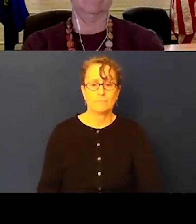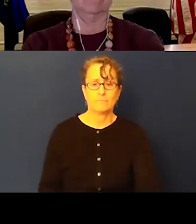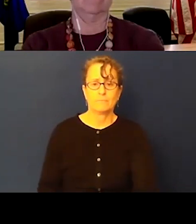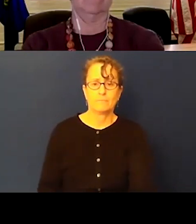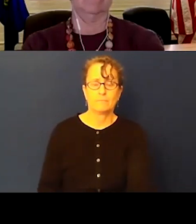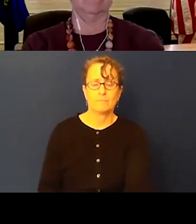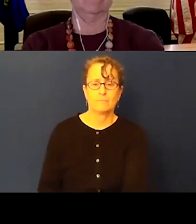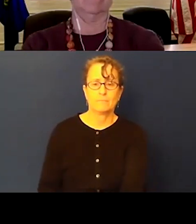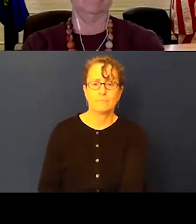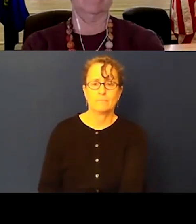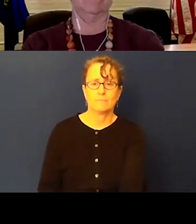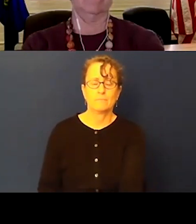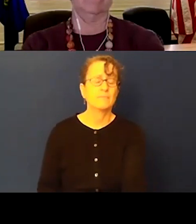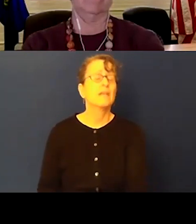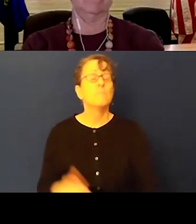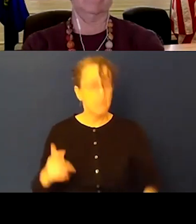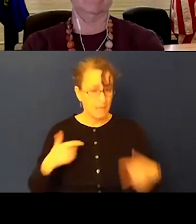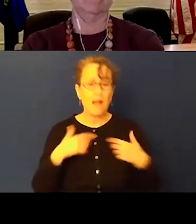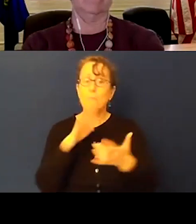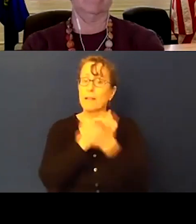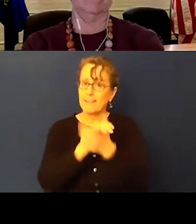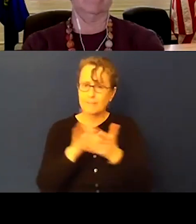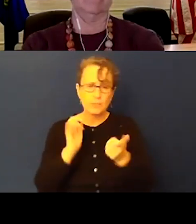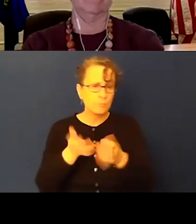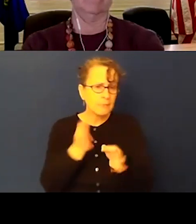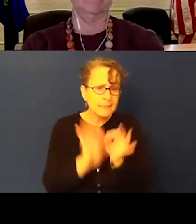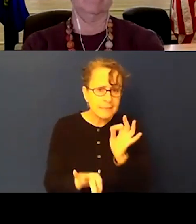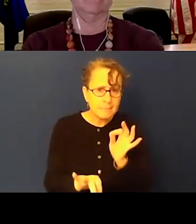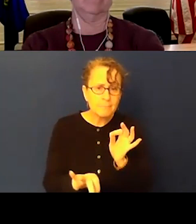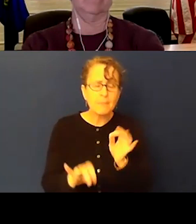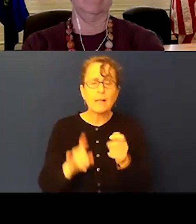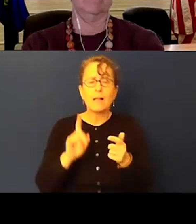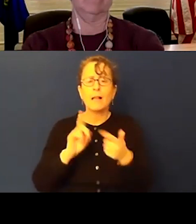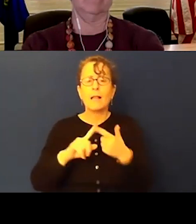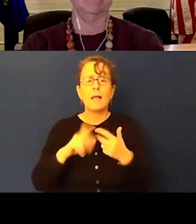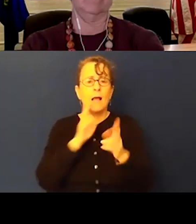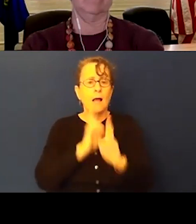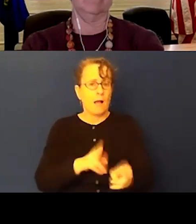make it straightforward, keep it simple, honor the will of RTM, certainly,